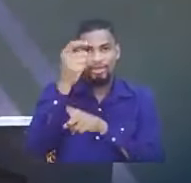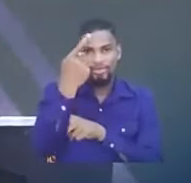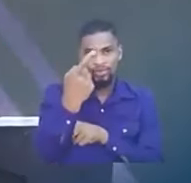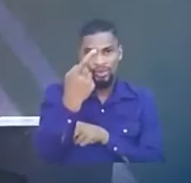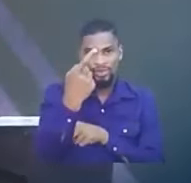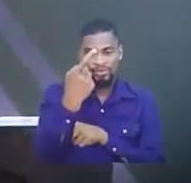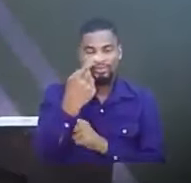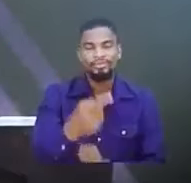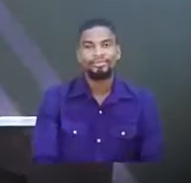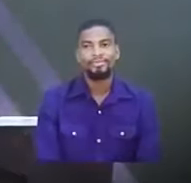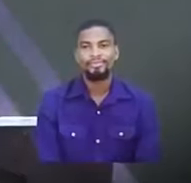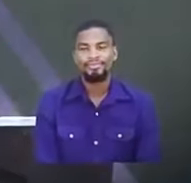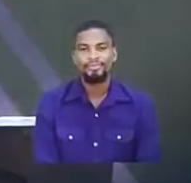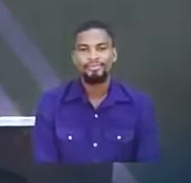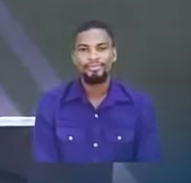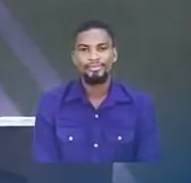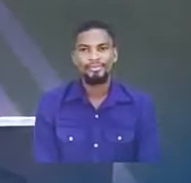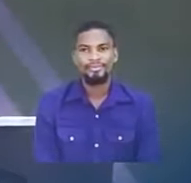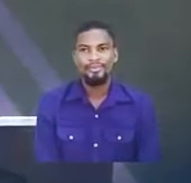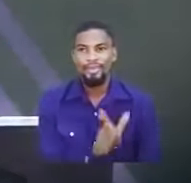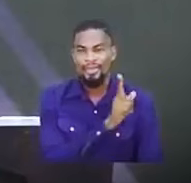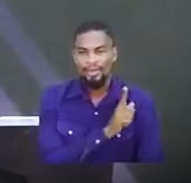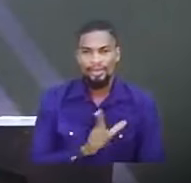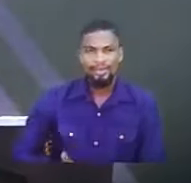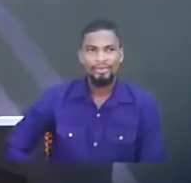1. Exodus 33.